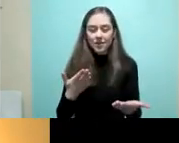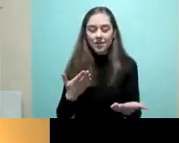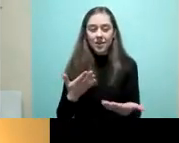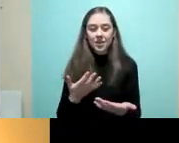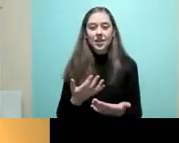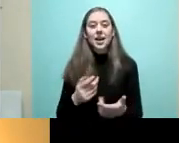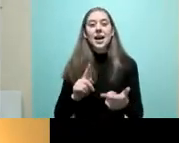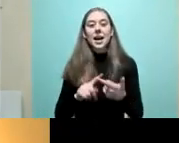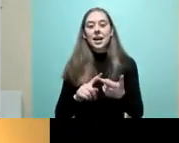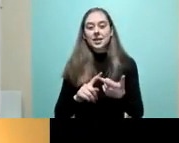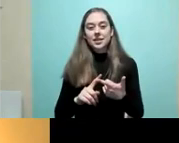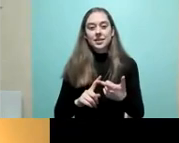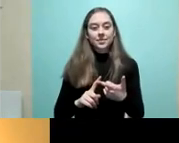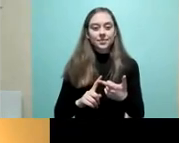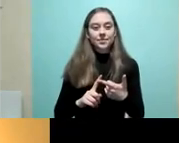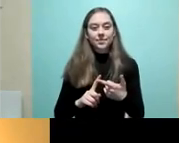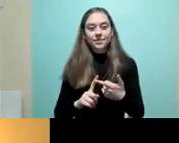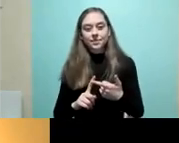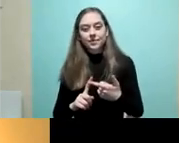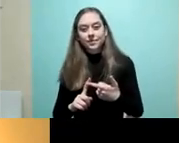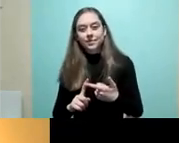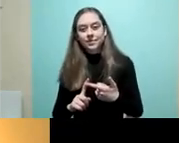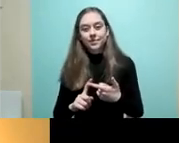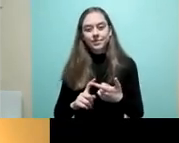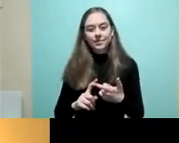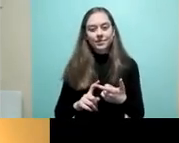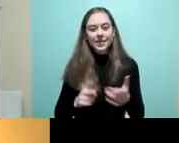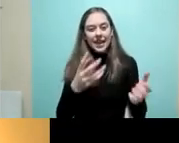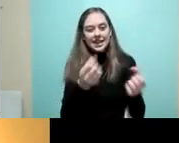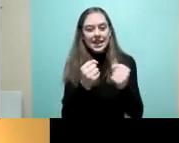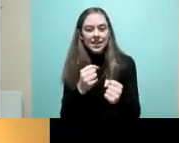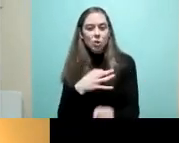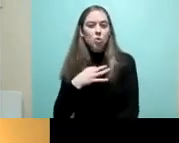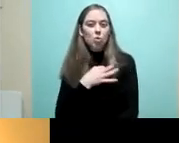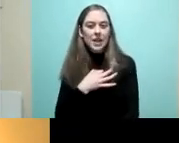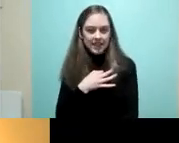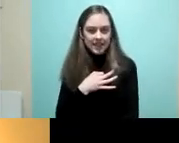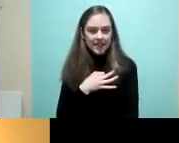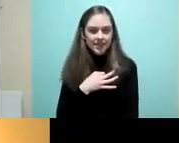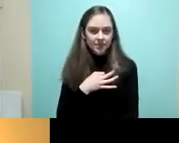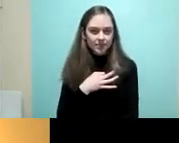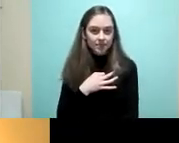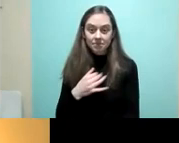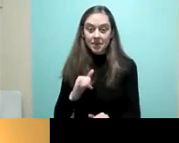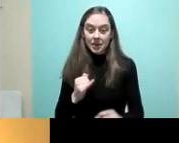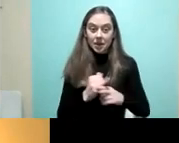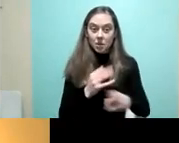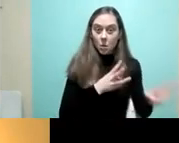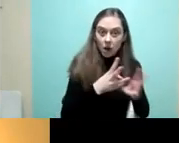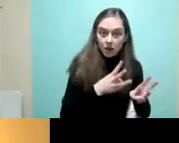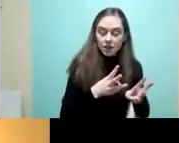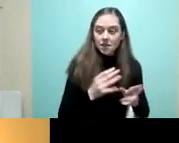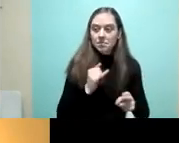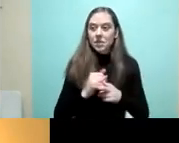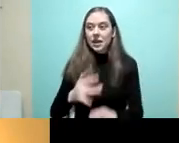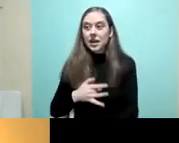And take risks. Okay, take risks. I'm talking about in the workplace, in life, but also in the kitchen. You know, try